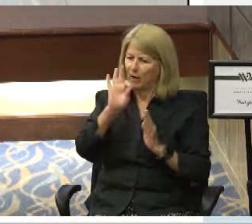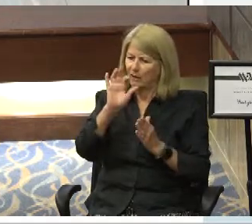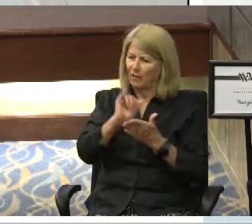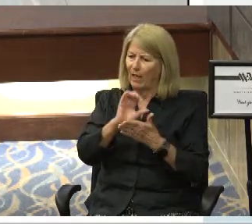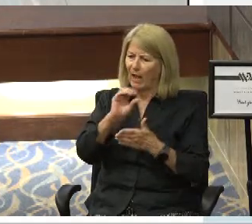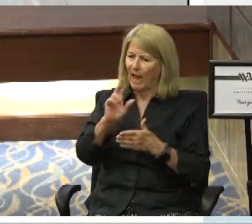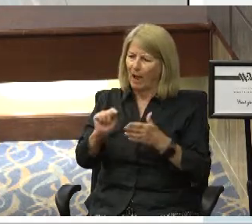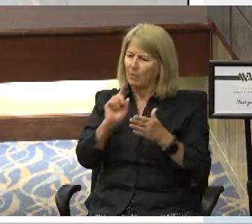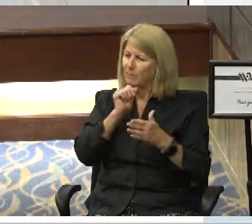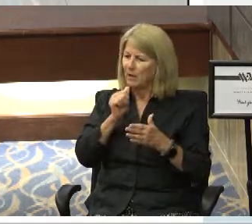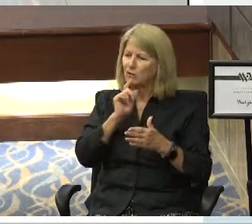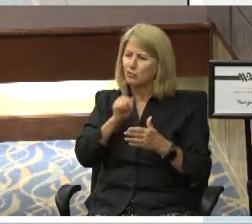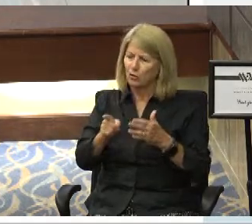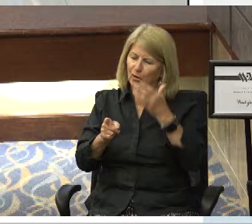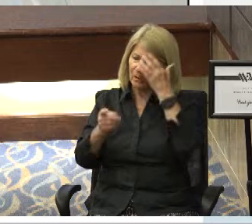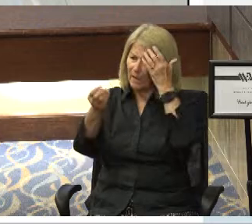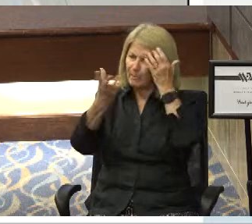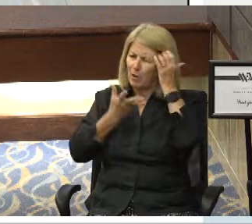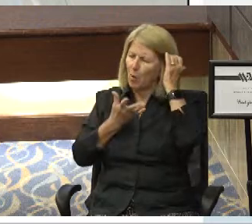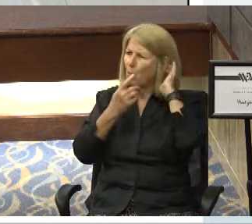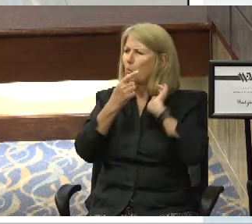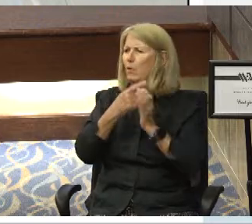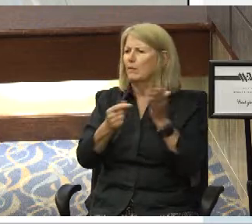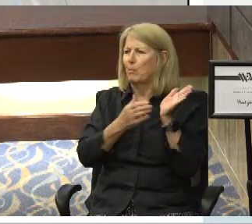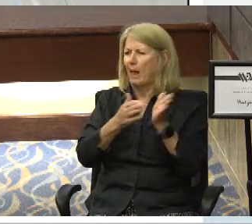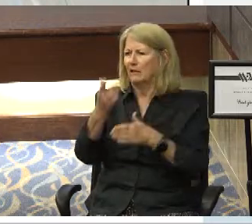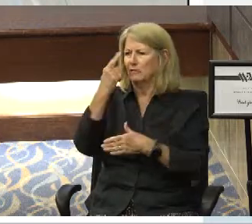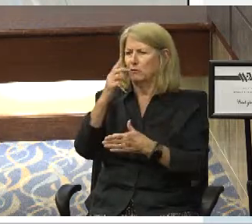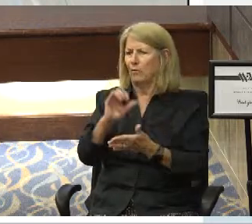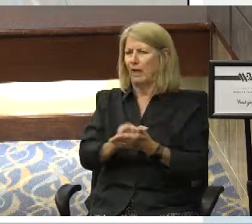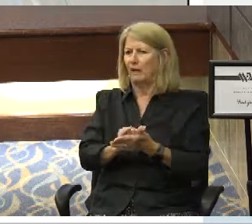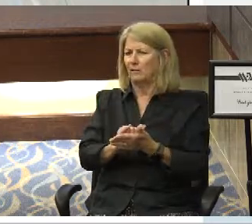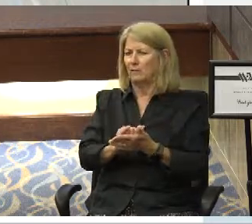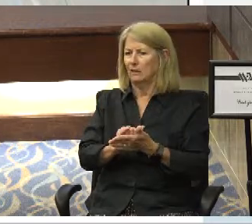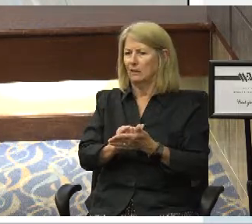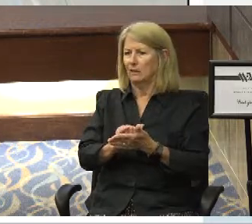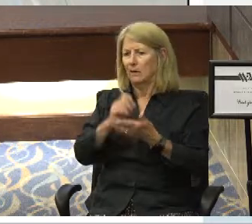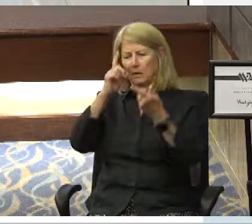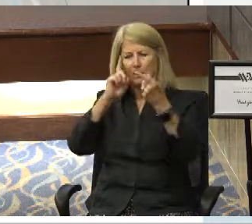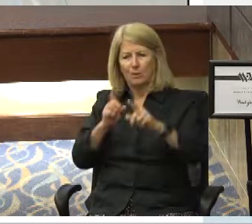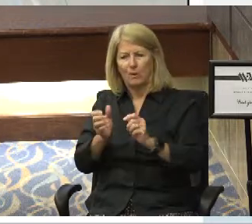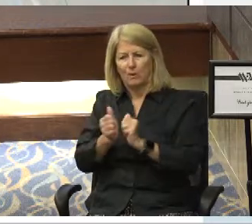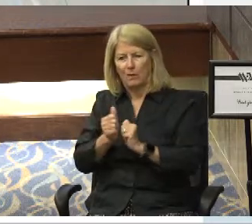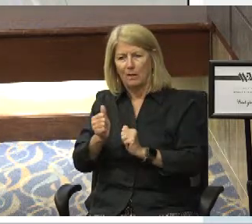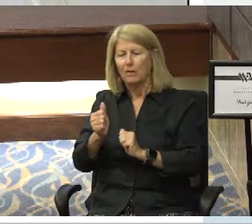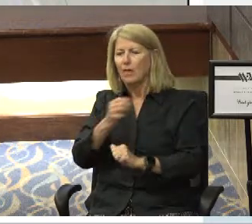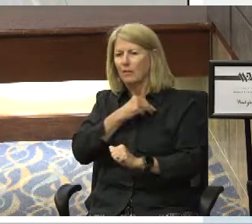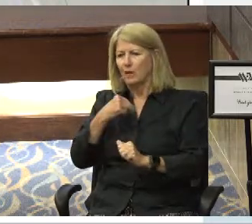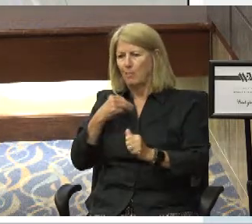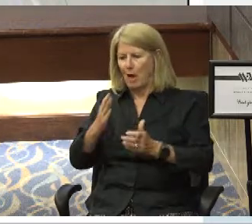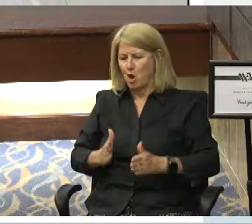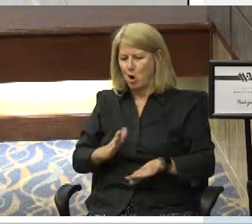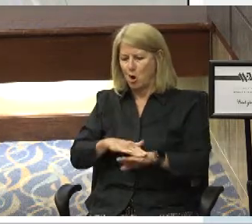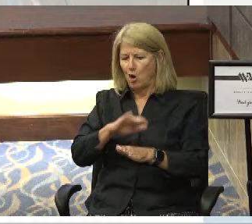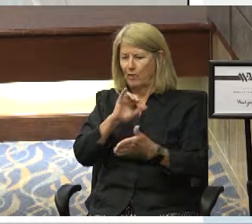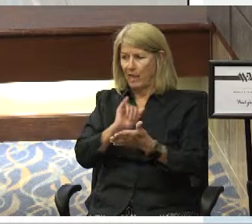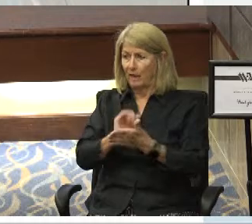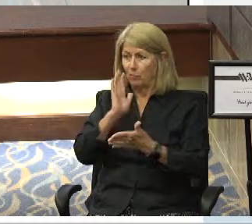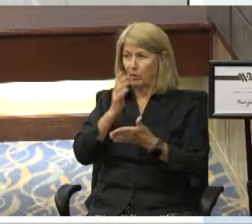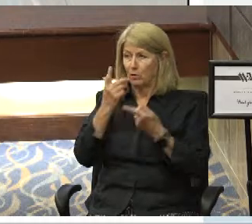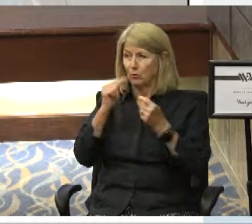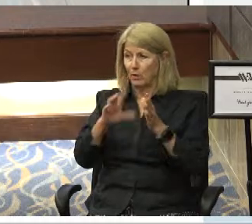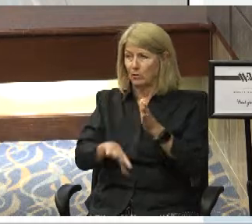about that. Okay. Let me know what the plan is for that. Okay. Thanks. Yeah, I concur with the mayor on that. Okay. We'll try to find that out before